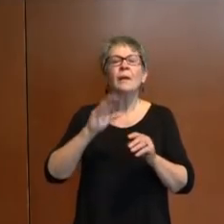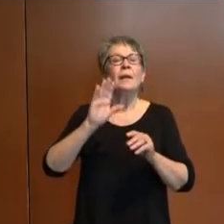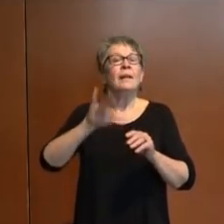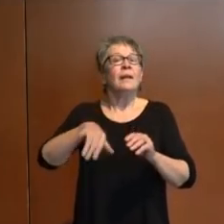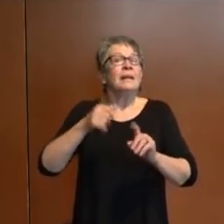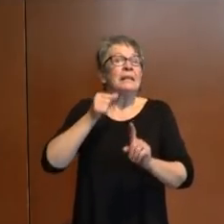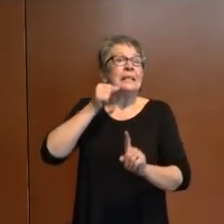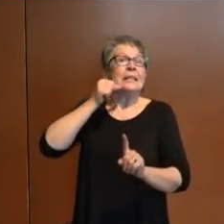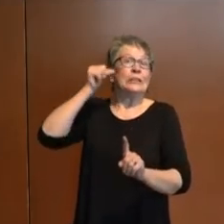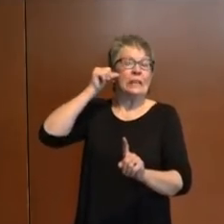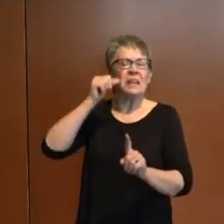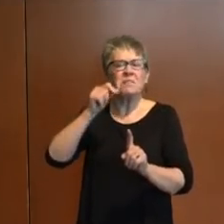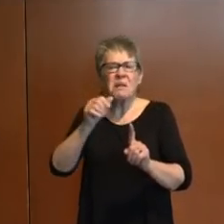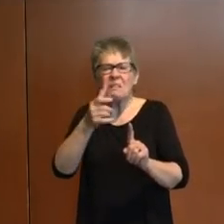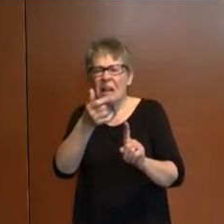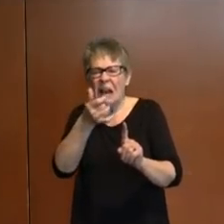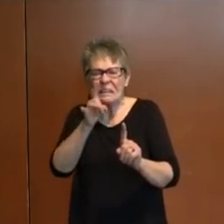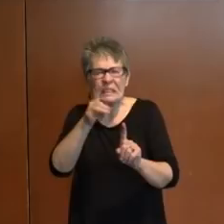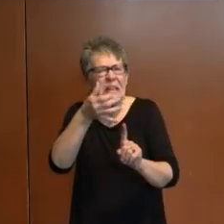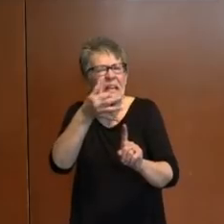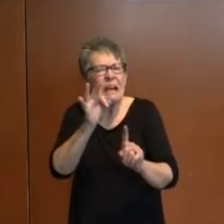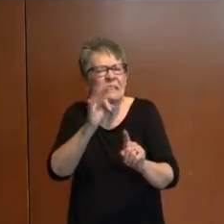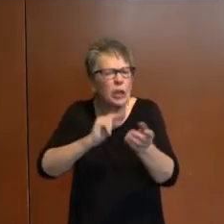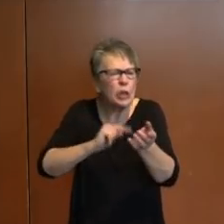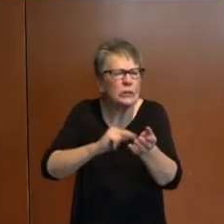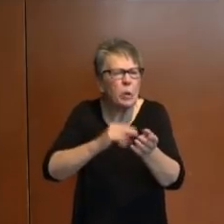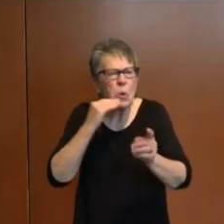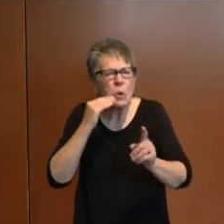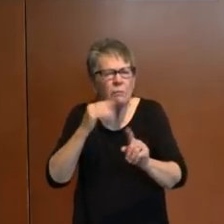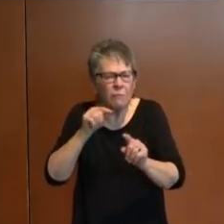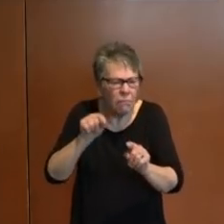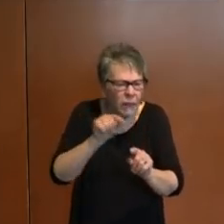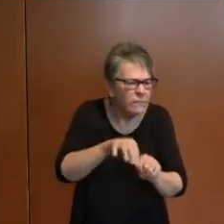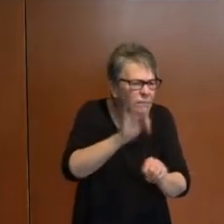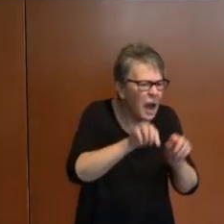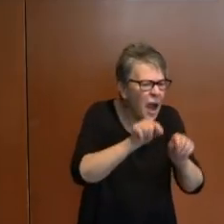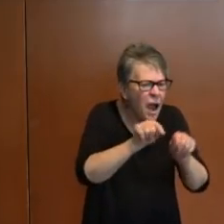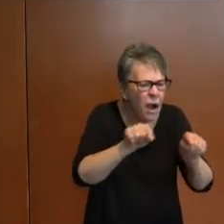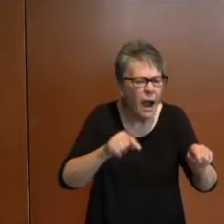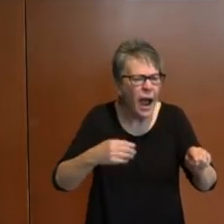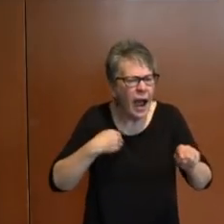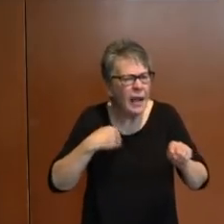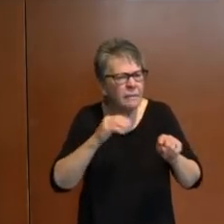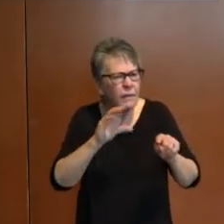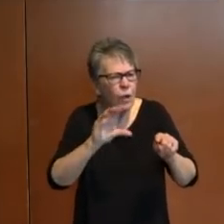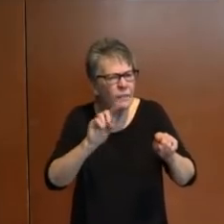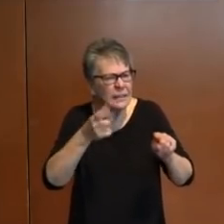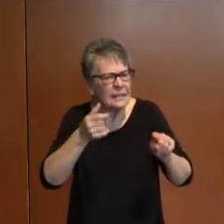adjacent healthcare challenges. We've said diabetes, respiratory, cardio,